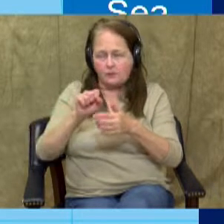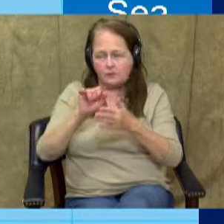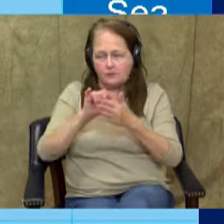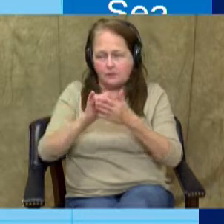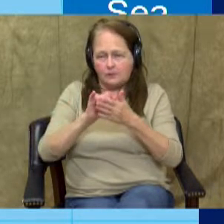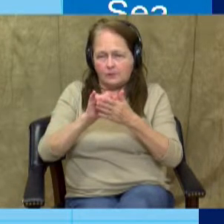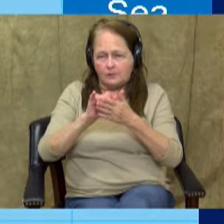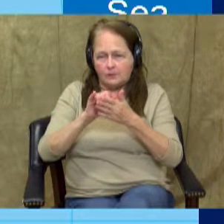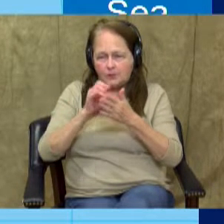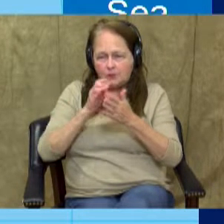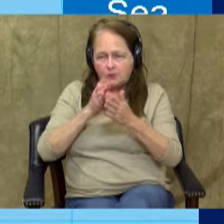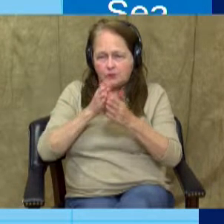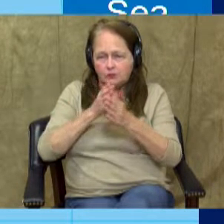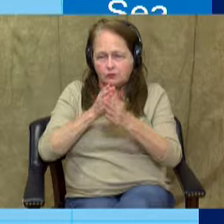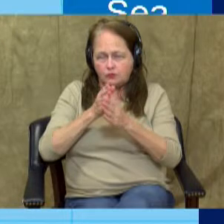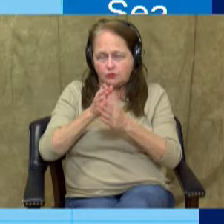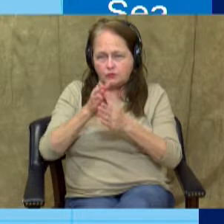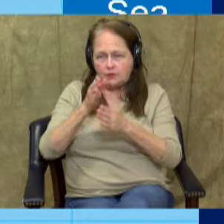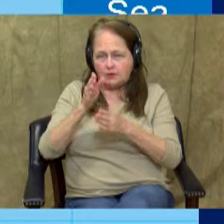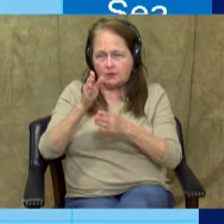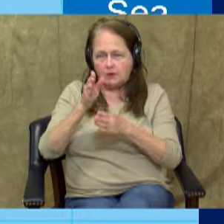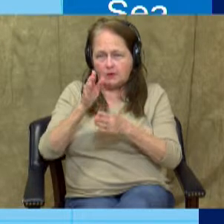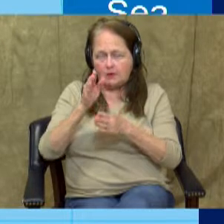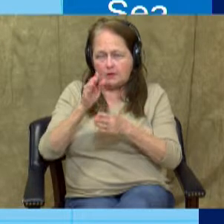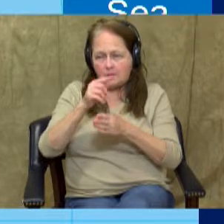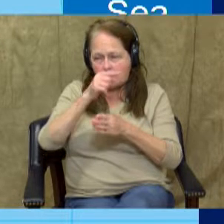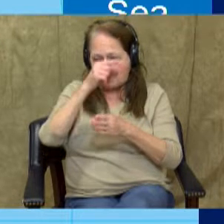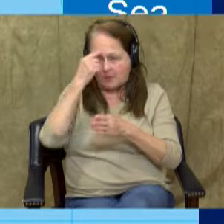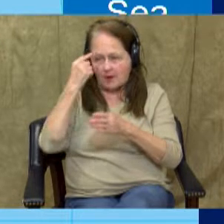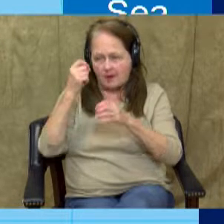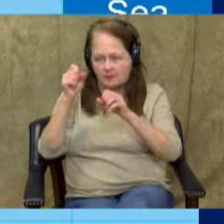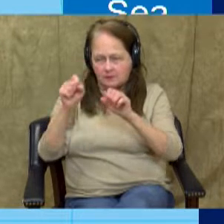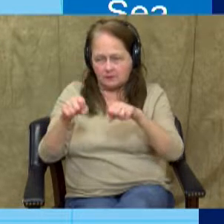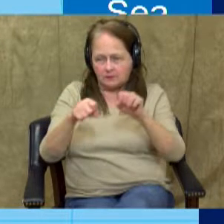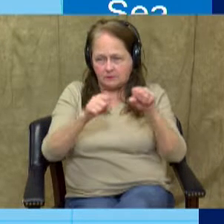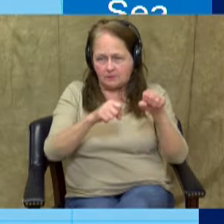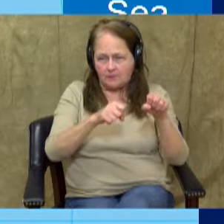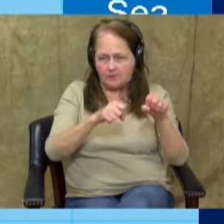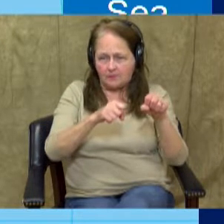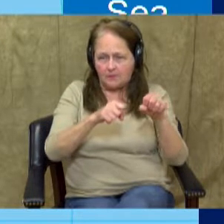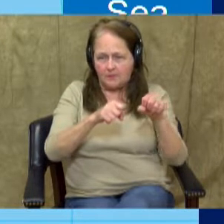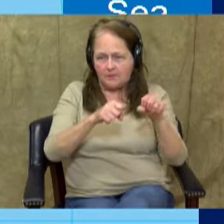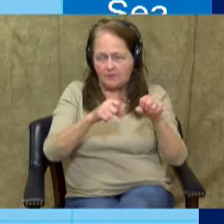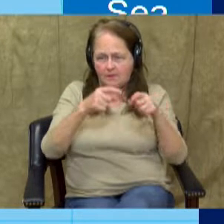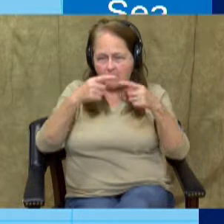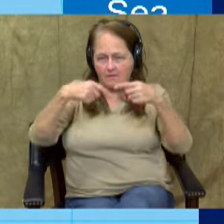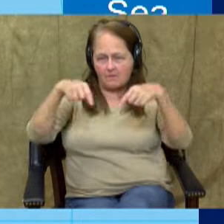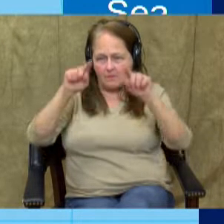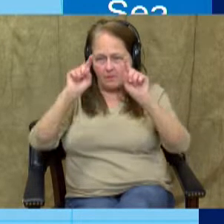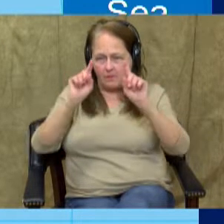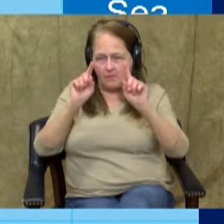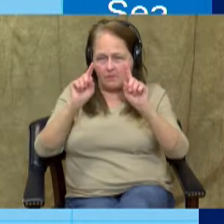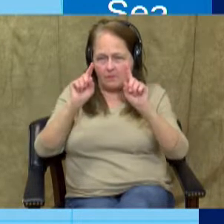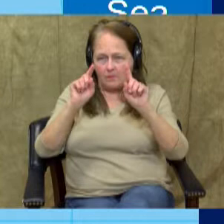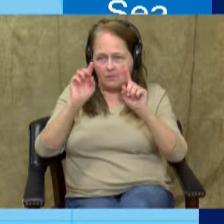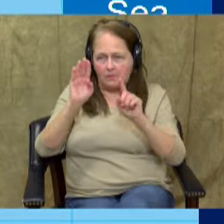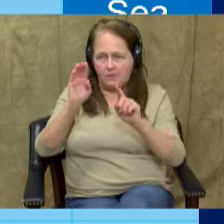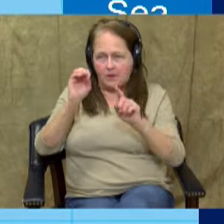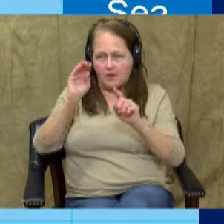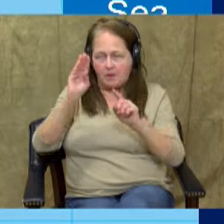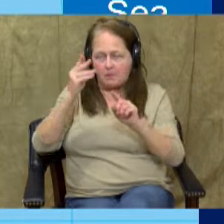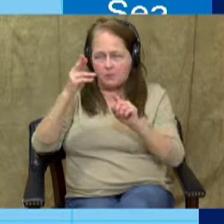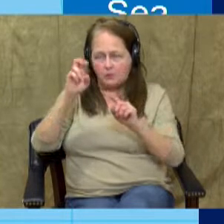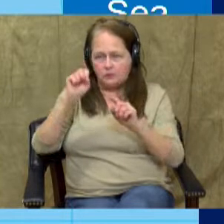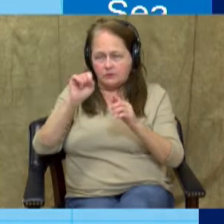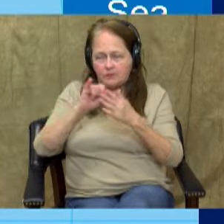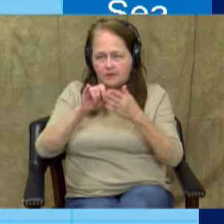is a strait on Istanbul, which connects the Black Sea to the Mediterranean Sea. And then finally, the Dead Sea. The Dead Sea is